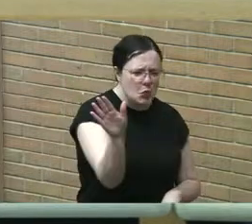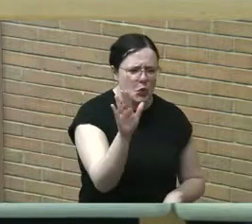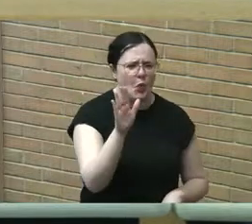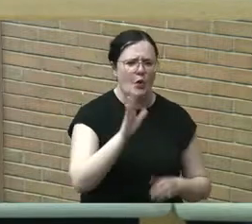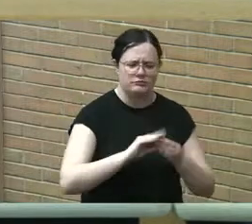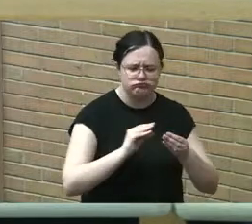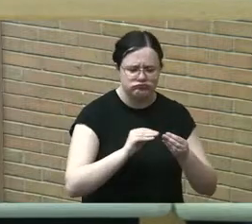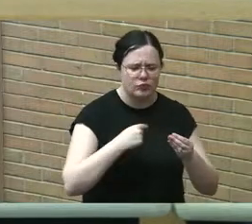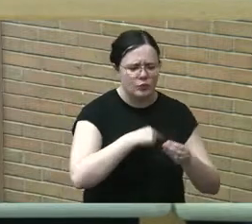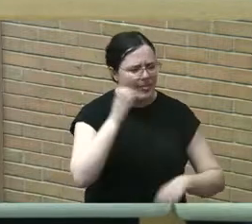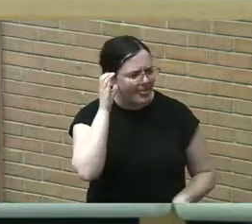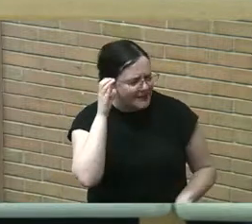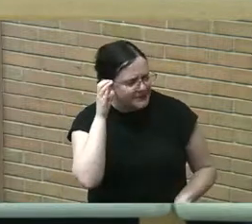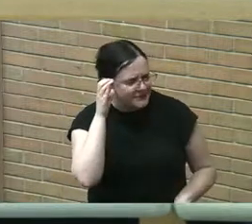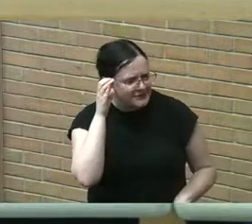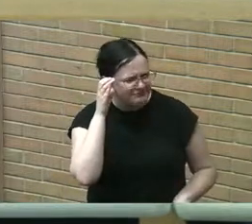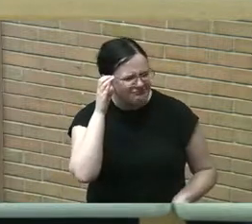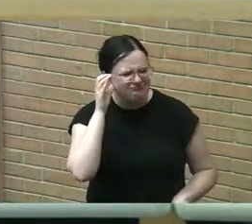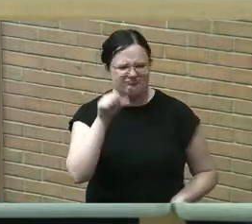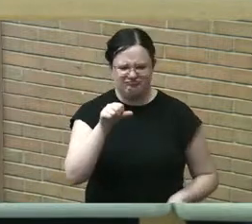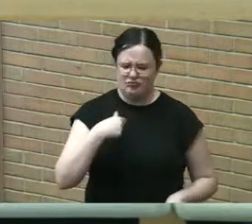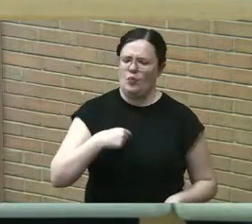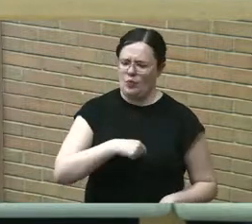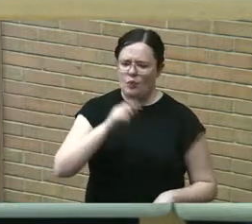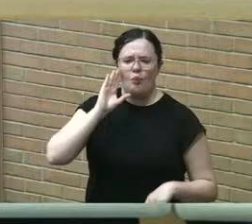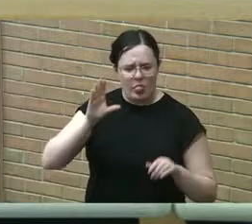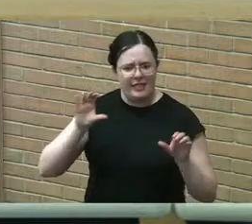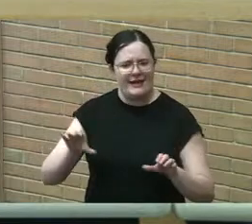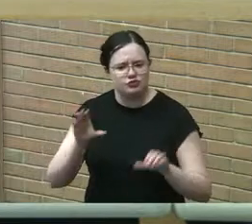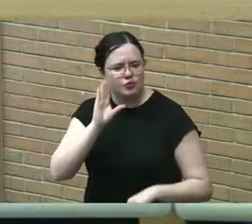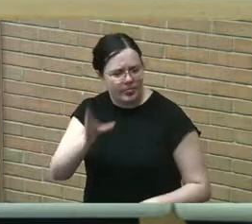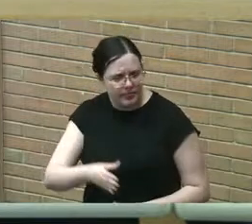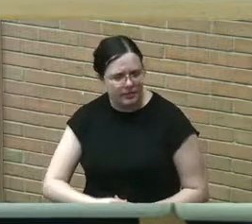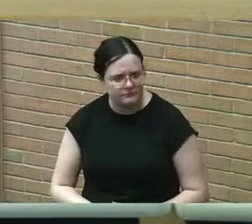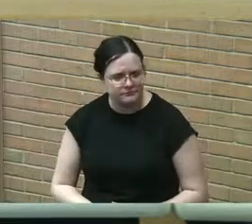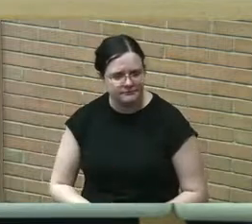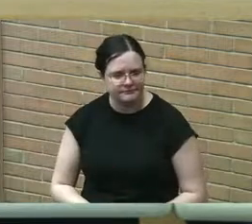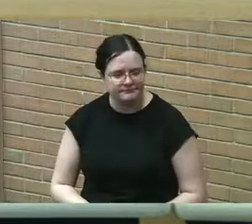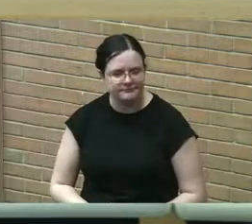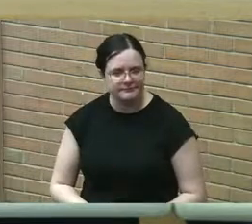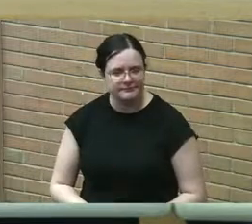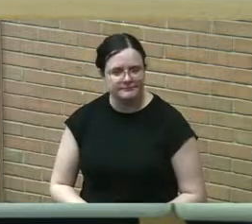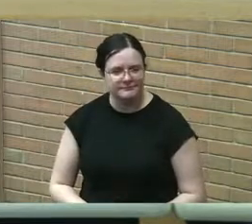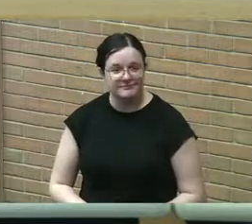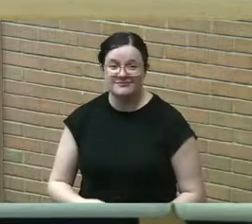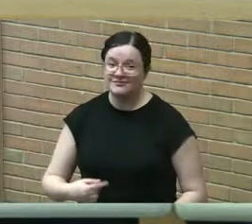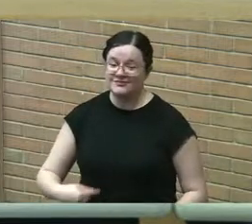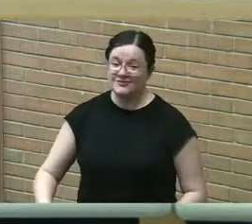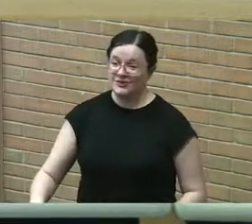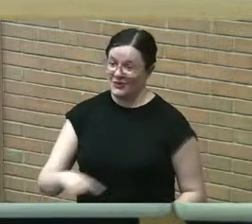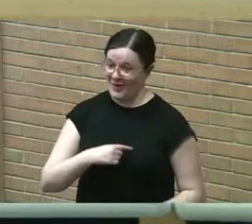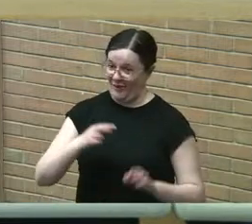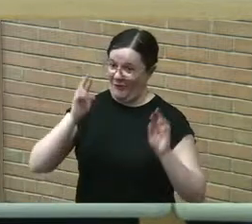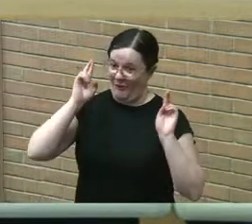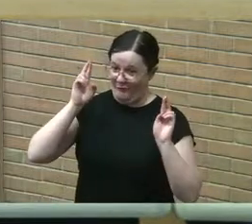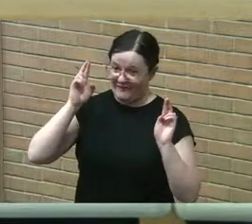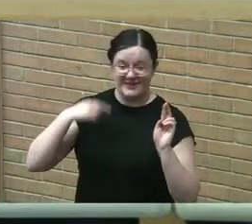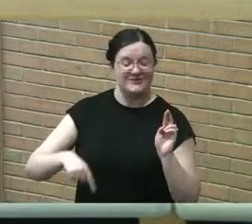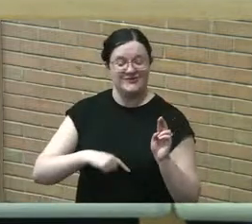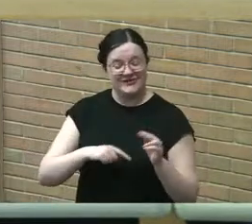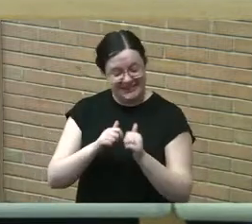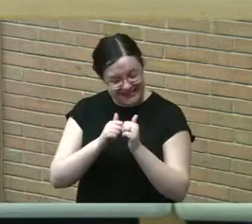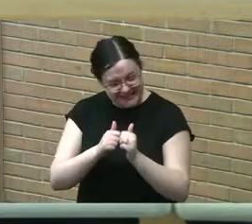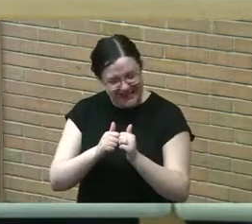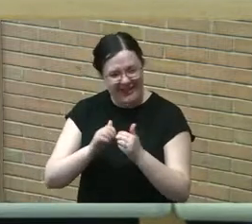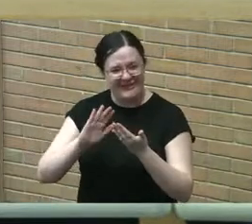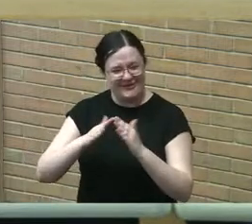will take action we ultimately, hopefully as a community, can find